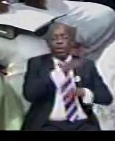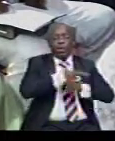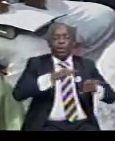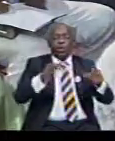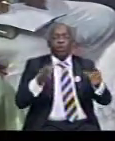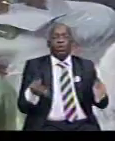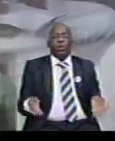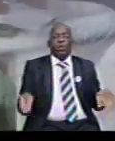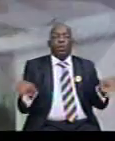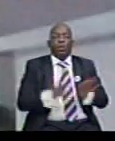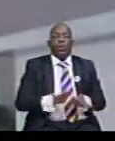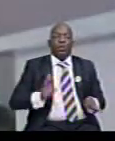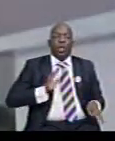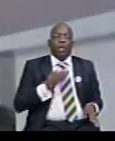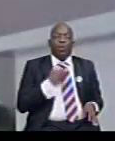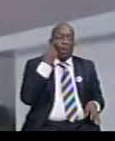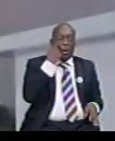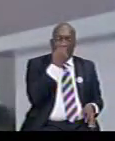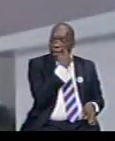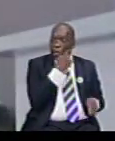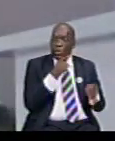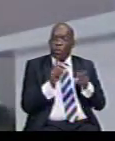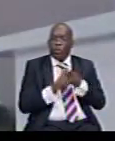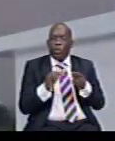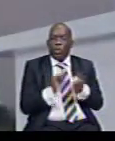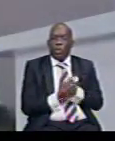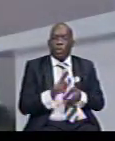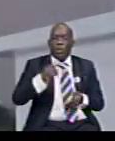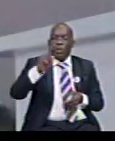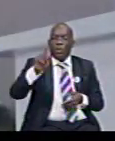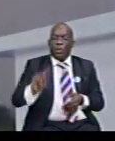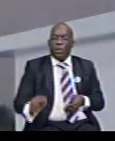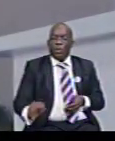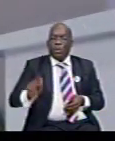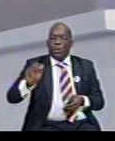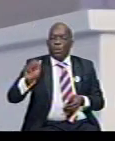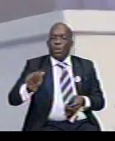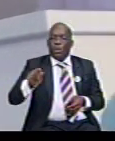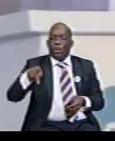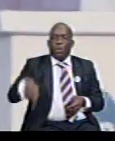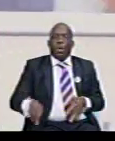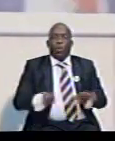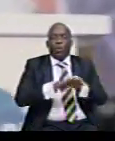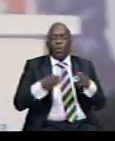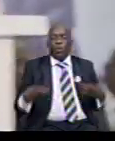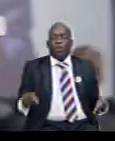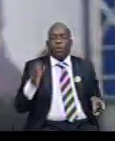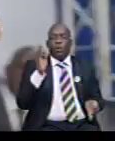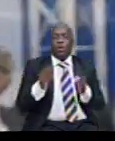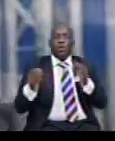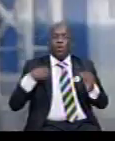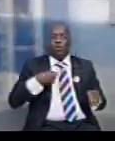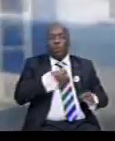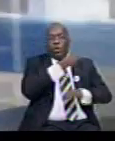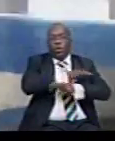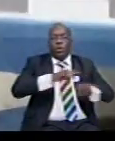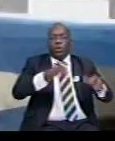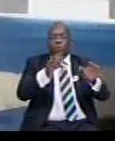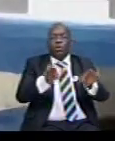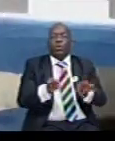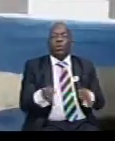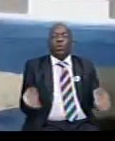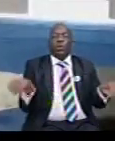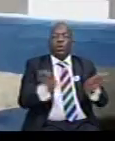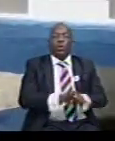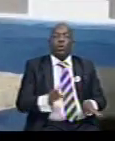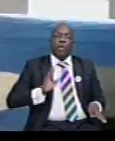eyes to that tap running, if we don't close our eyes to the